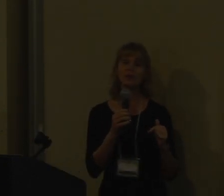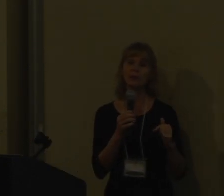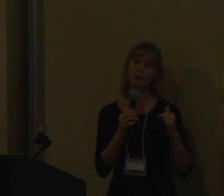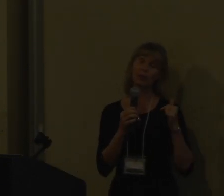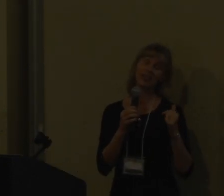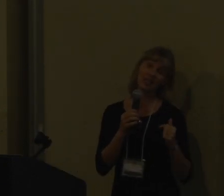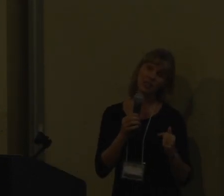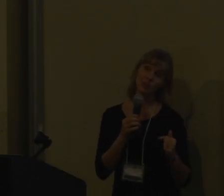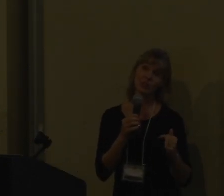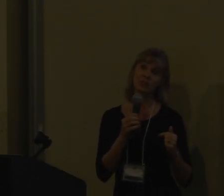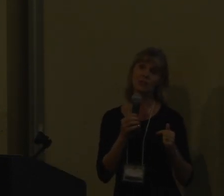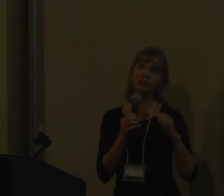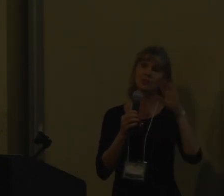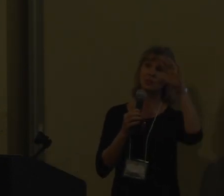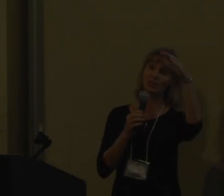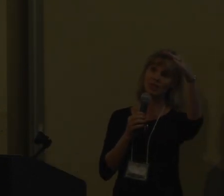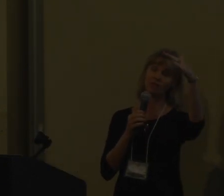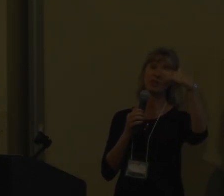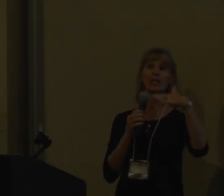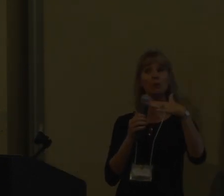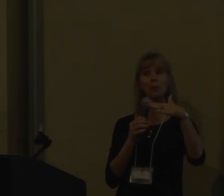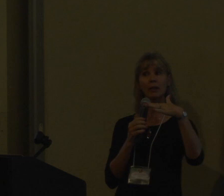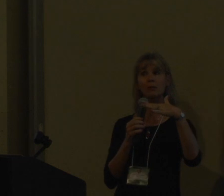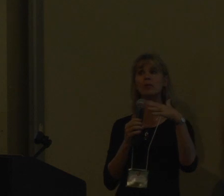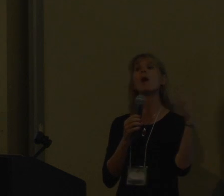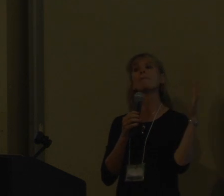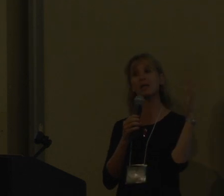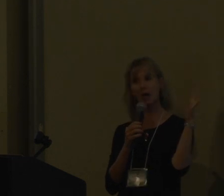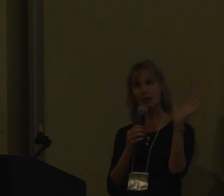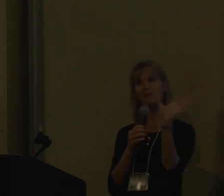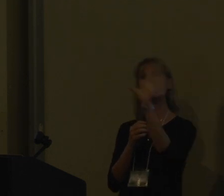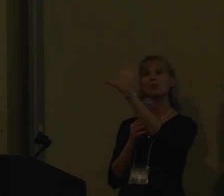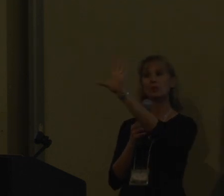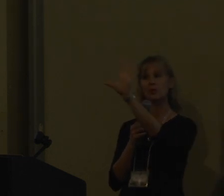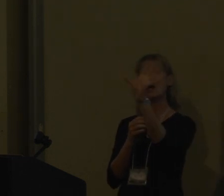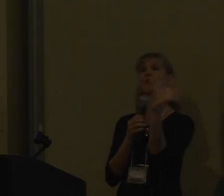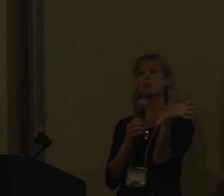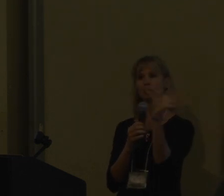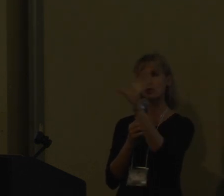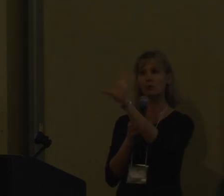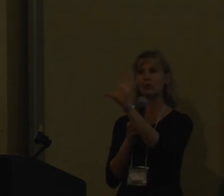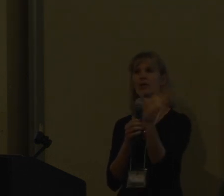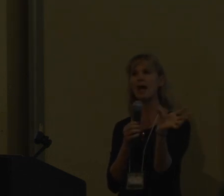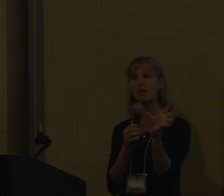there may also be really kind of interesting differences between deaf and hearing bilinguals because